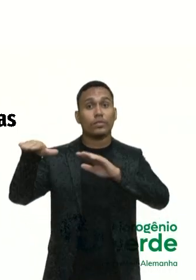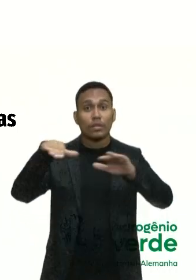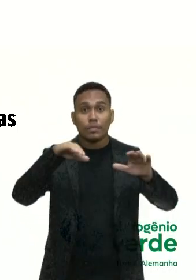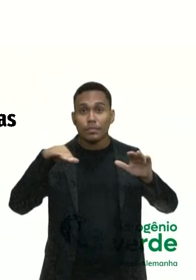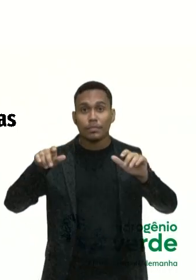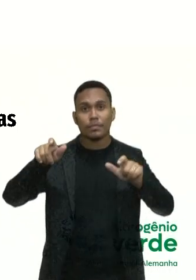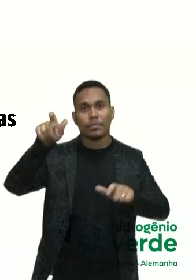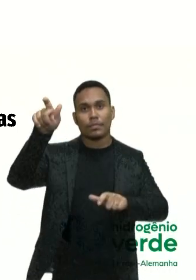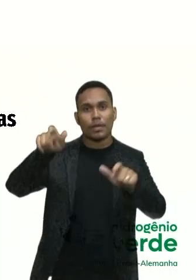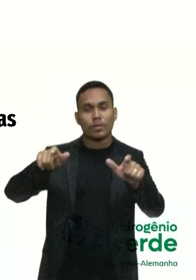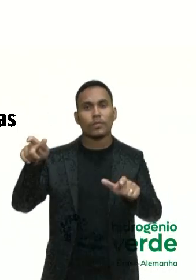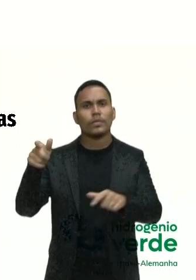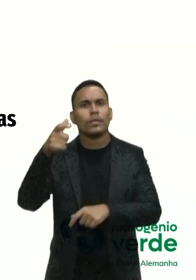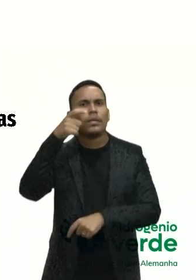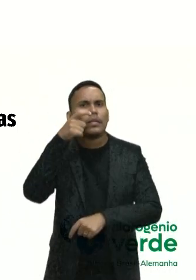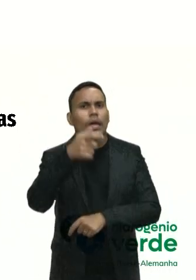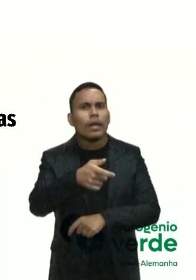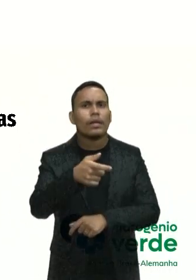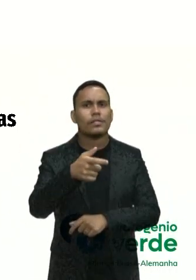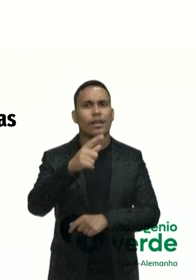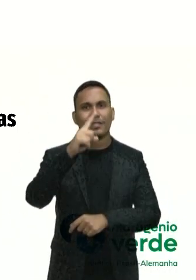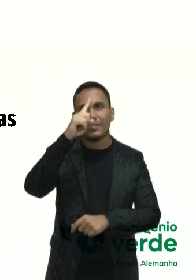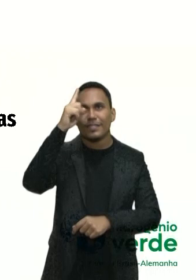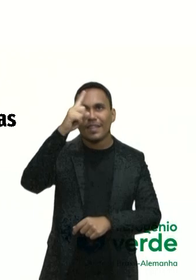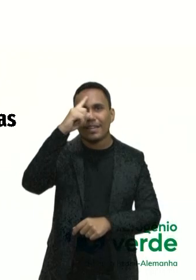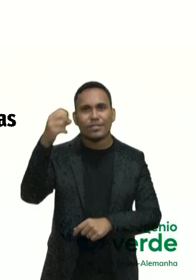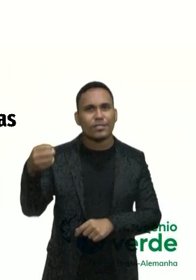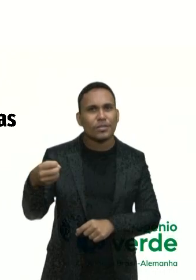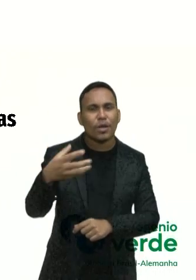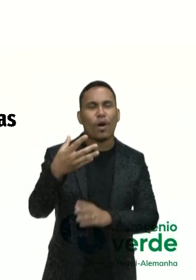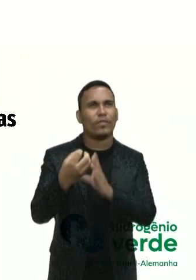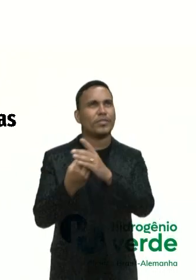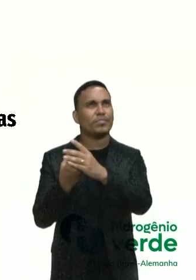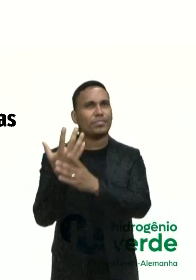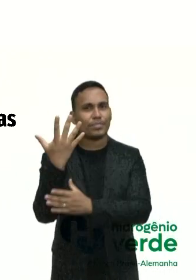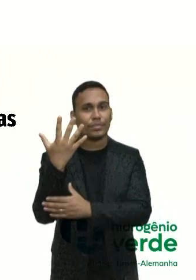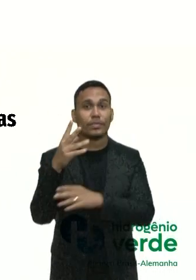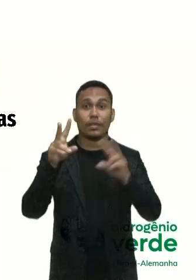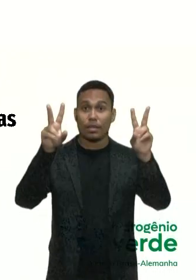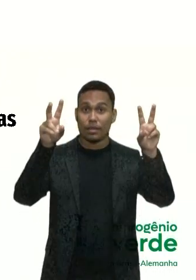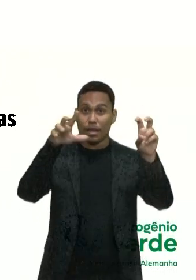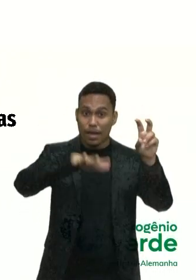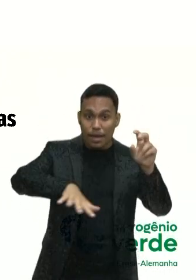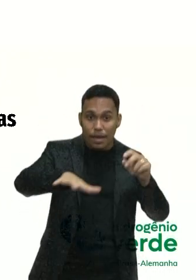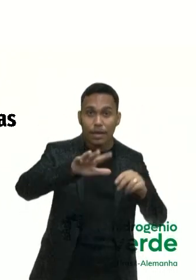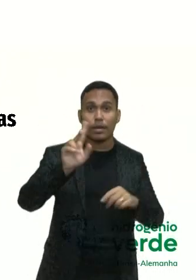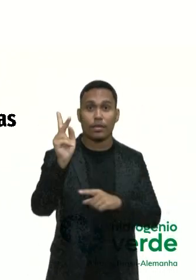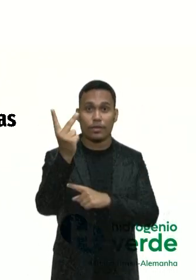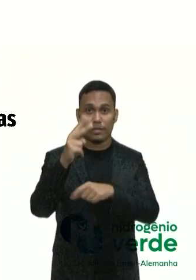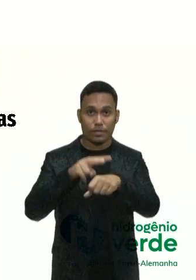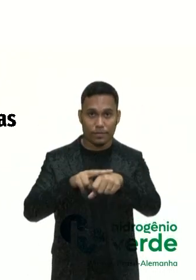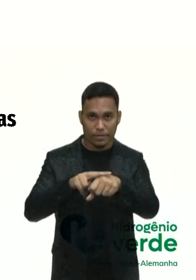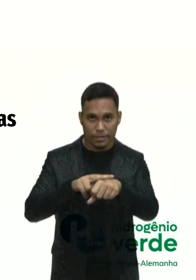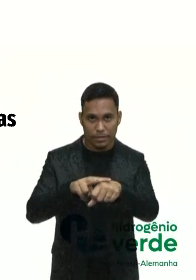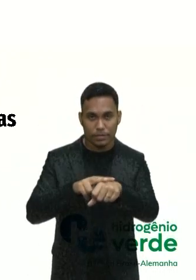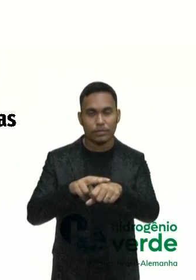and those that are interested in developing new ideas in terms of green